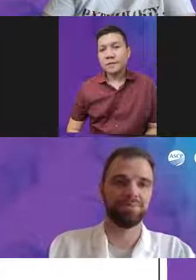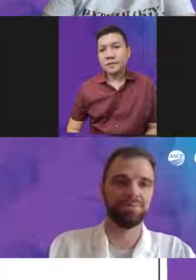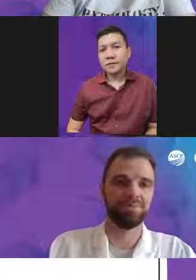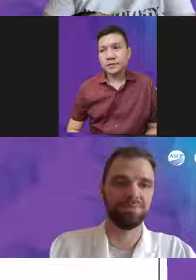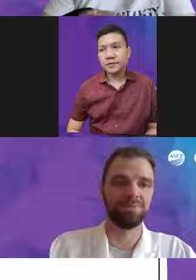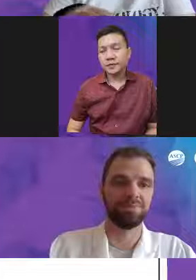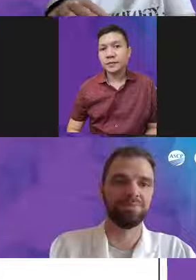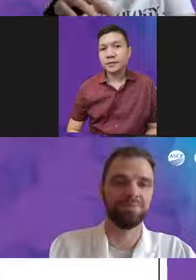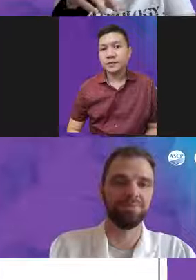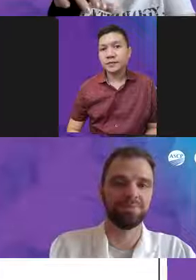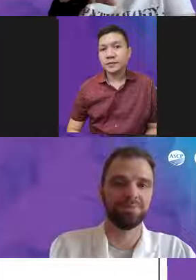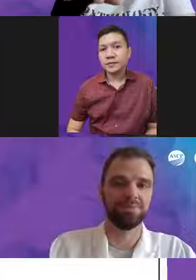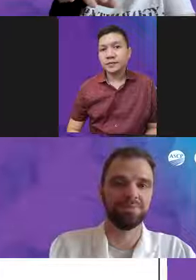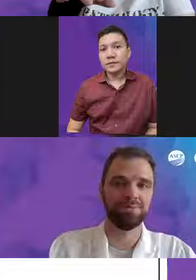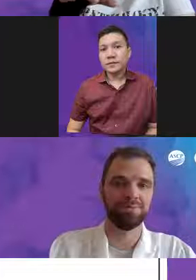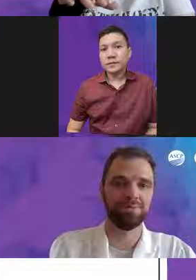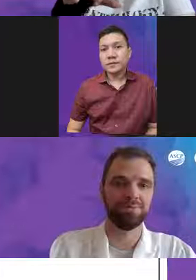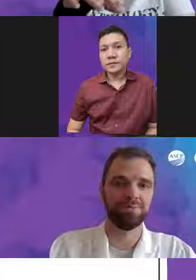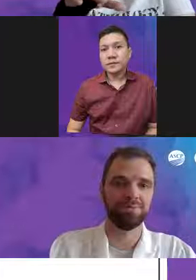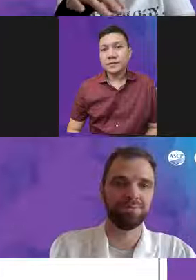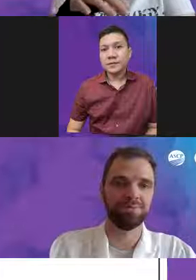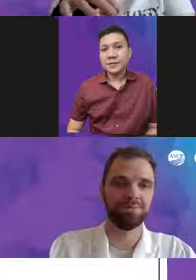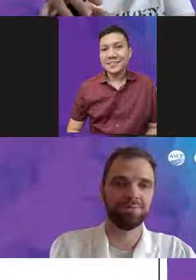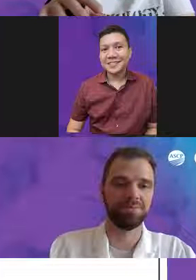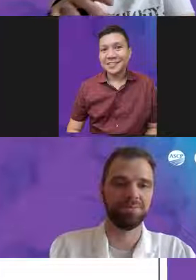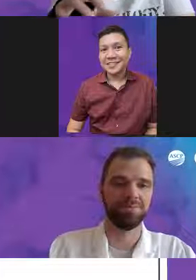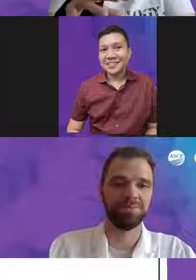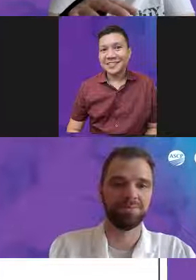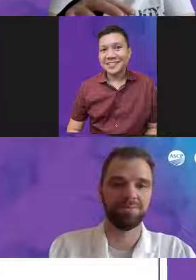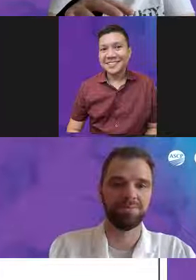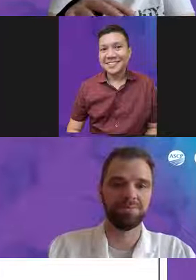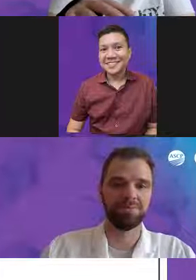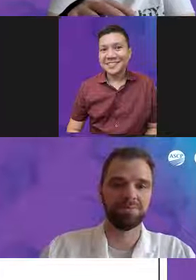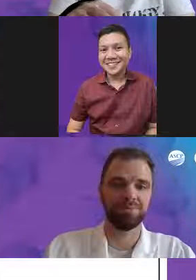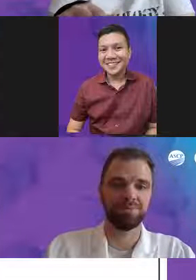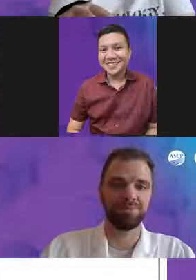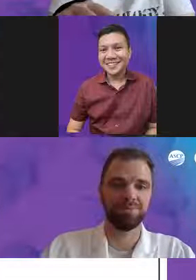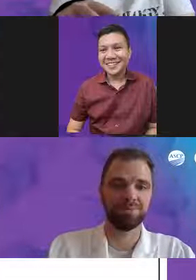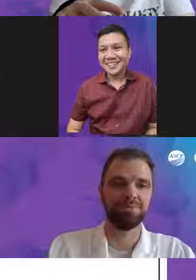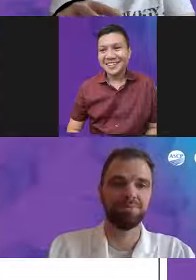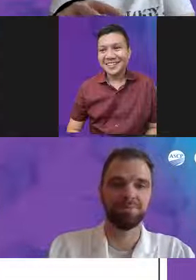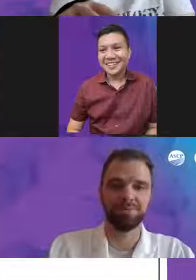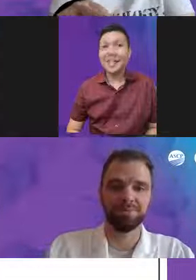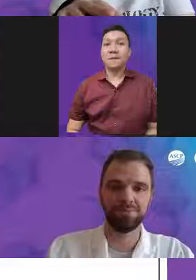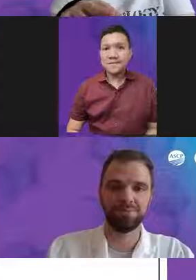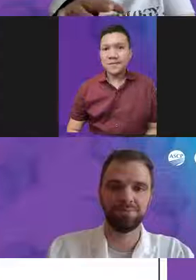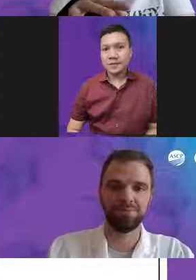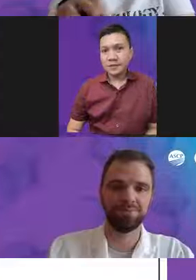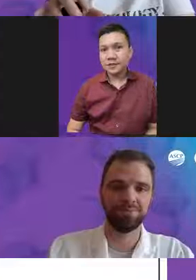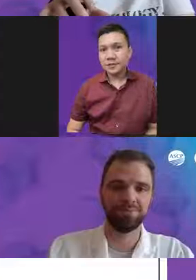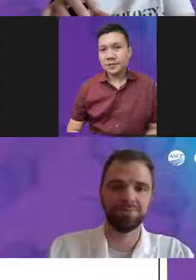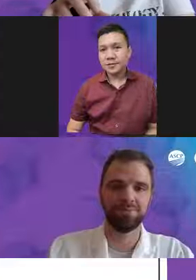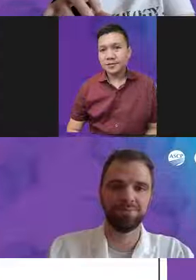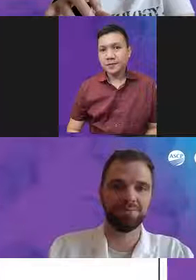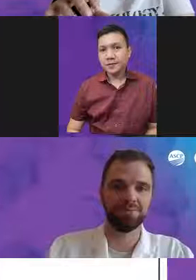being produced. And there's this, I love these things. They've got macrophages there. So once